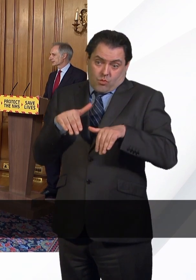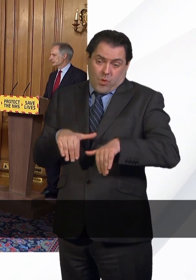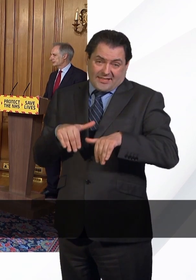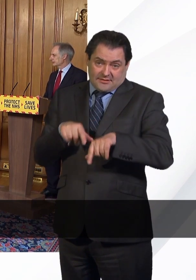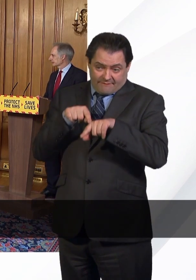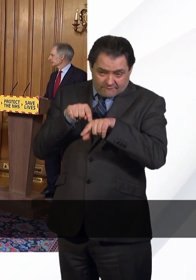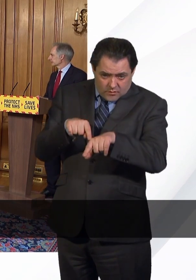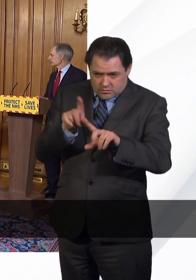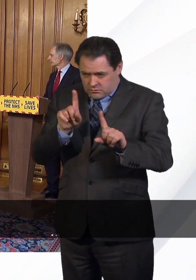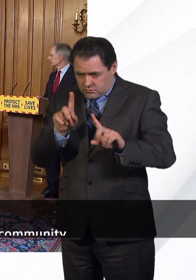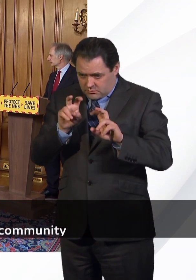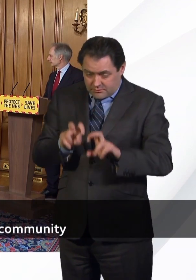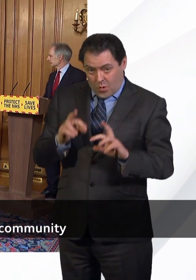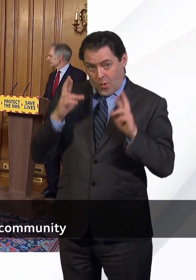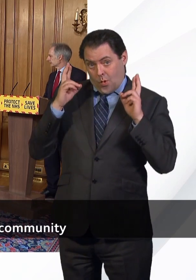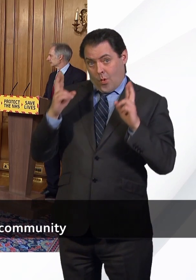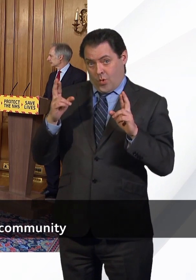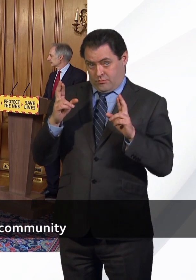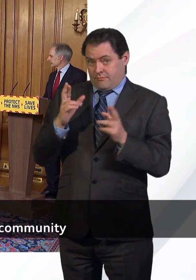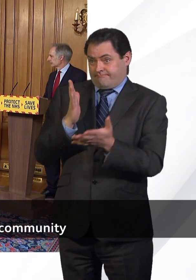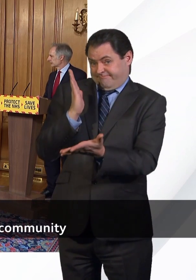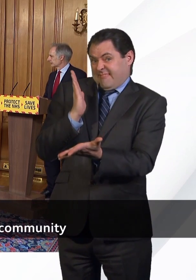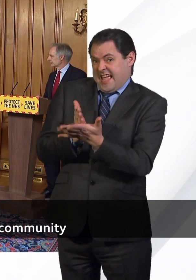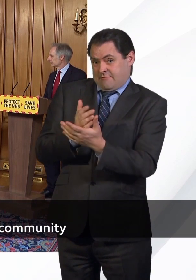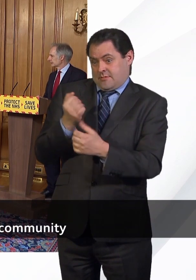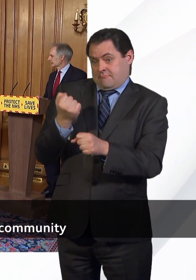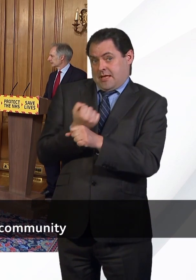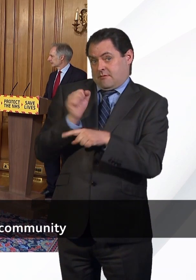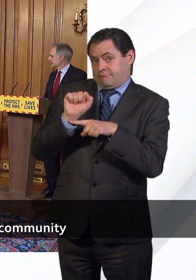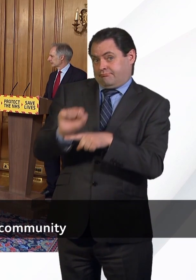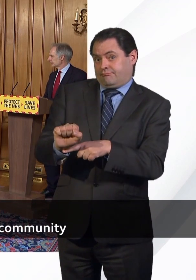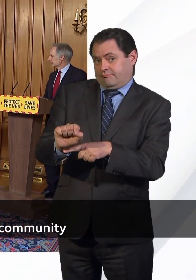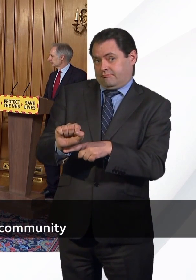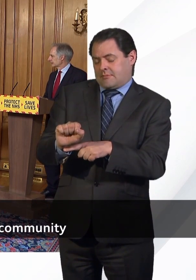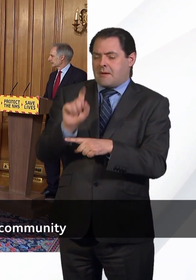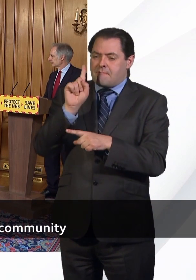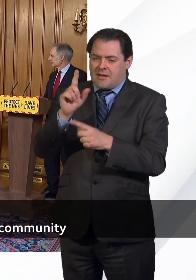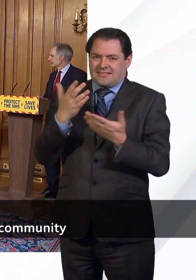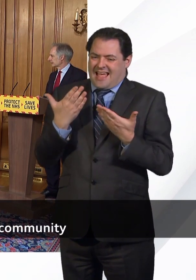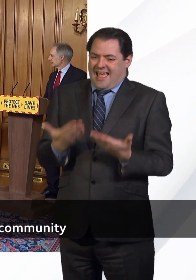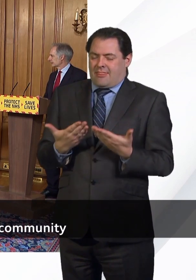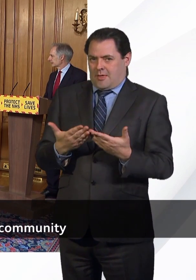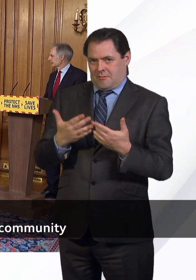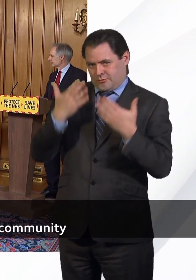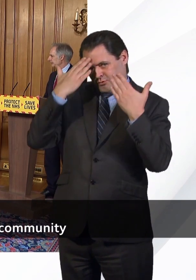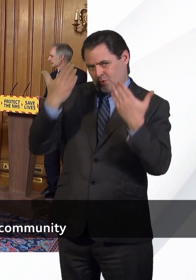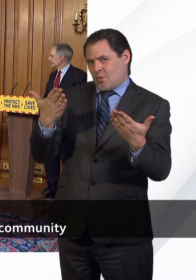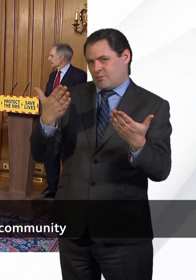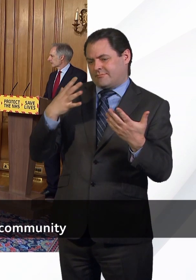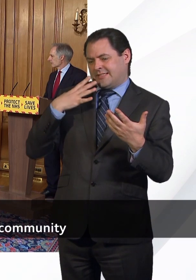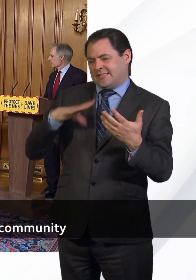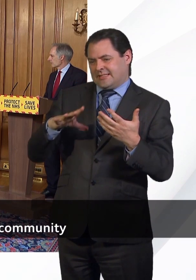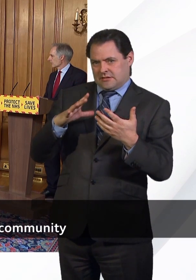longer. I hope the answer is yes, but I think it's one where we have to be much clearer before we can take